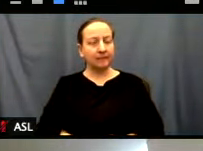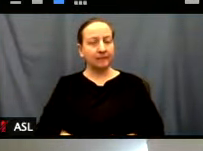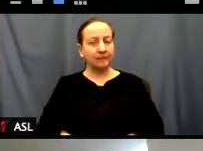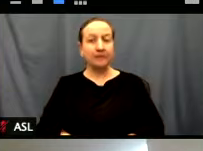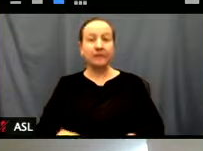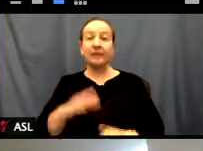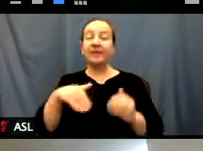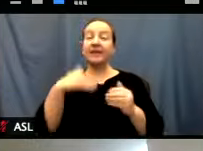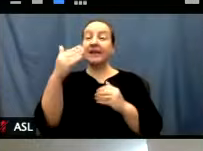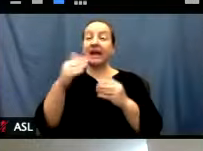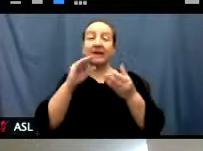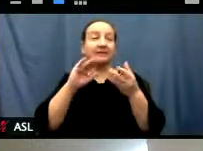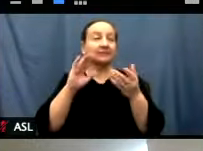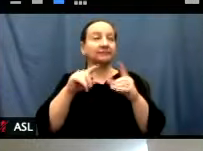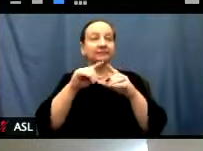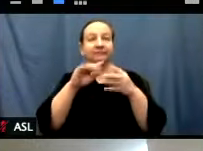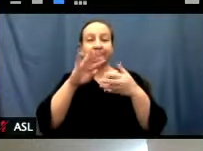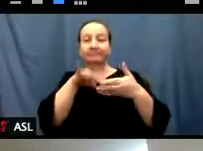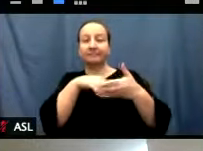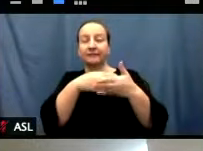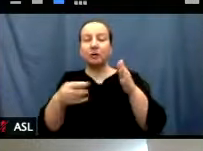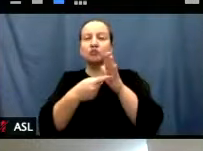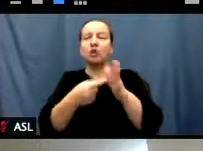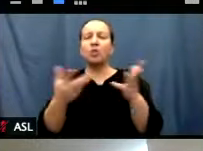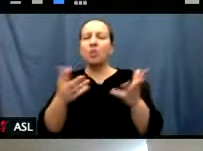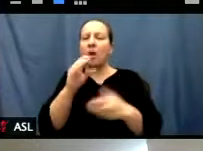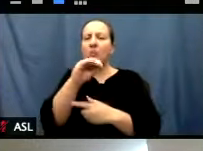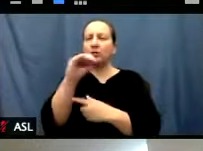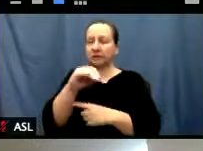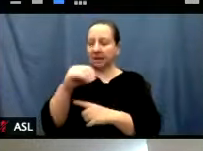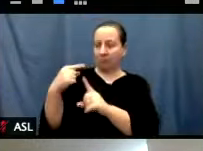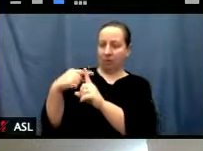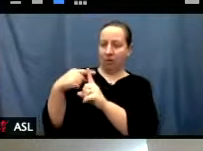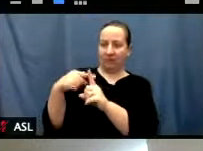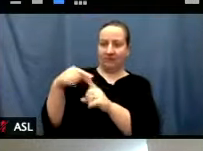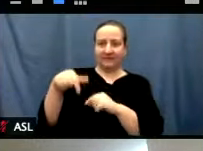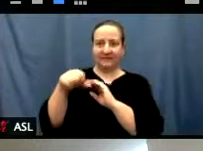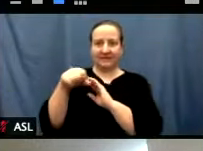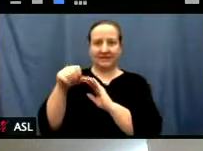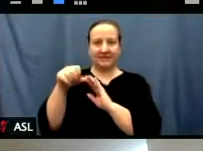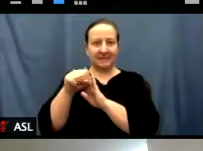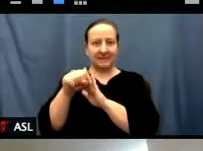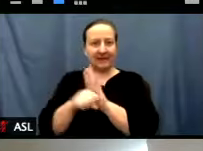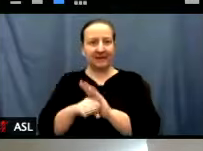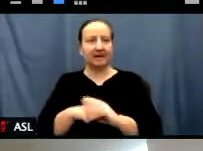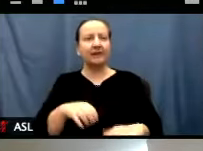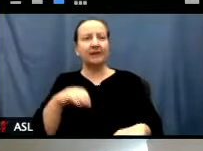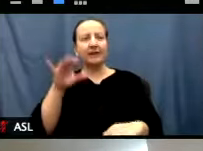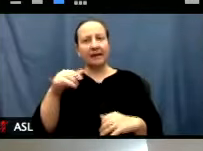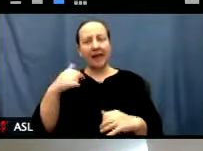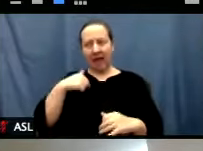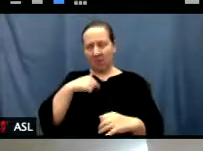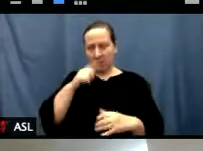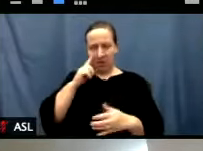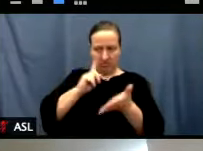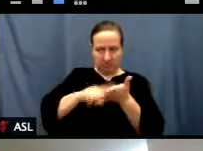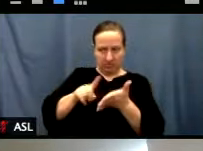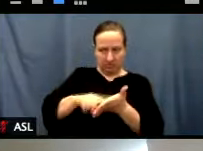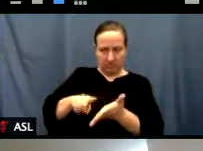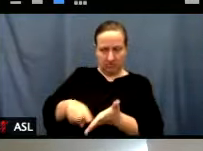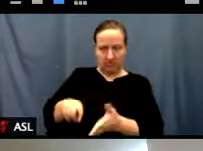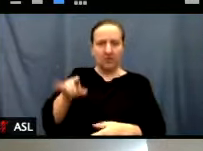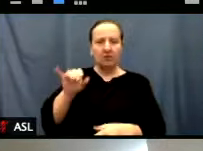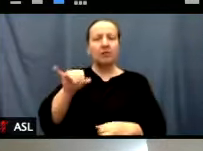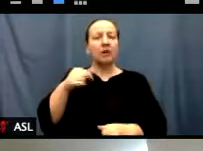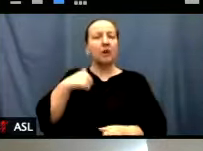This next figure shows you the percentage of our tests that come back positive in the state. And this is how we really check that when we're seeing